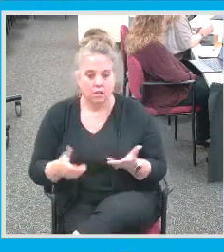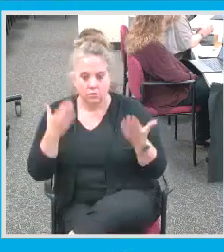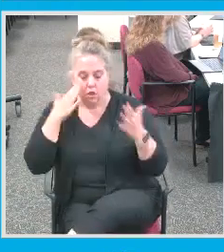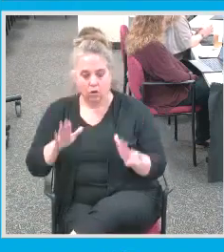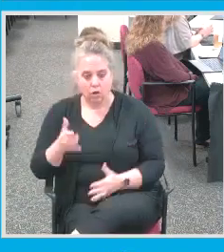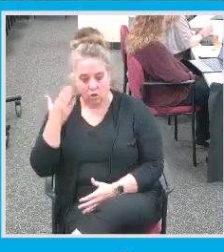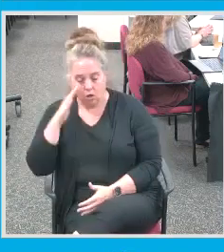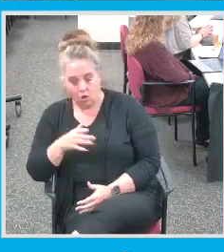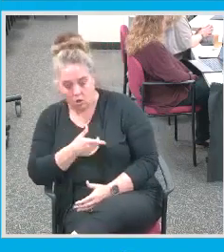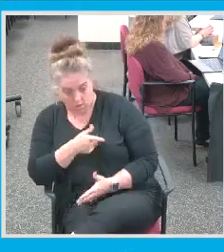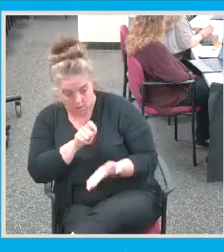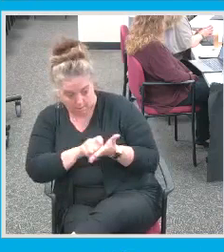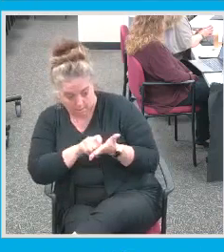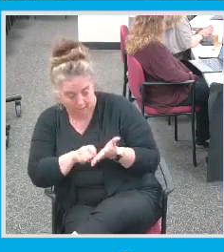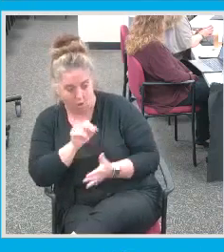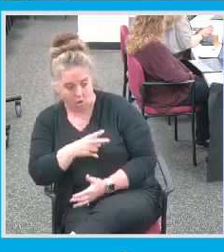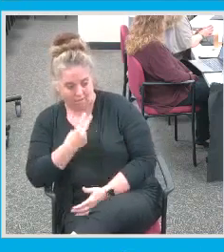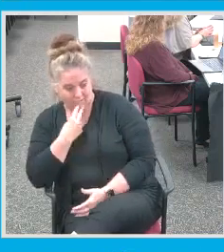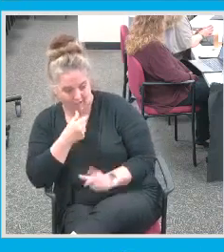everywhere.